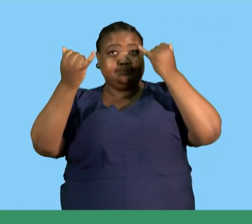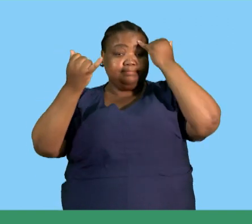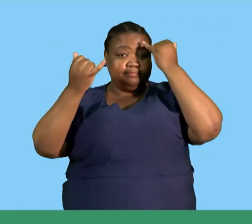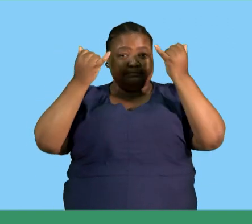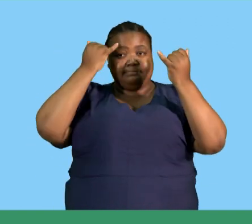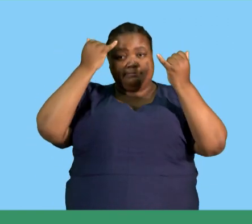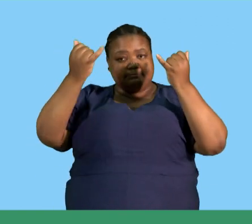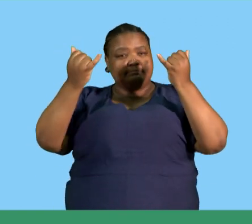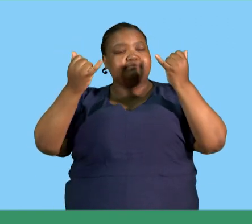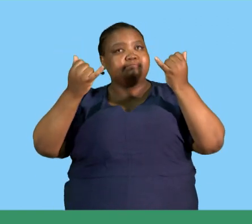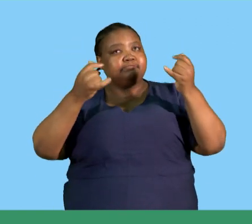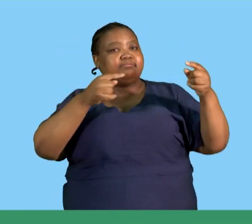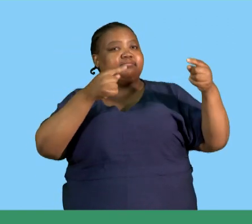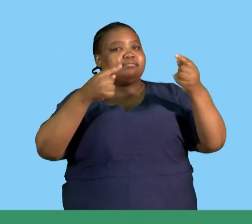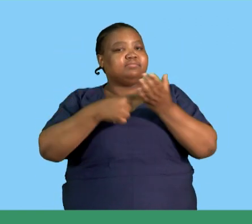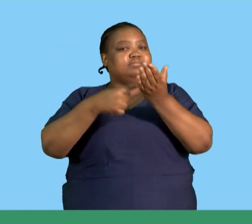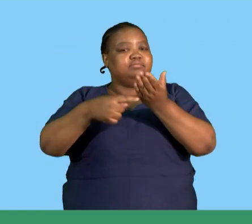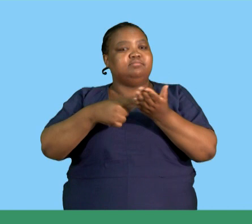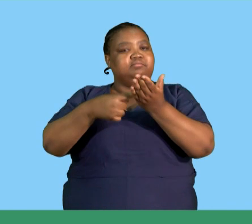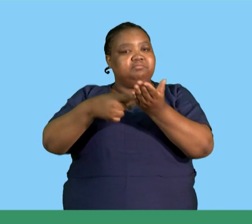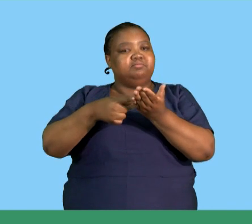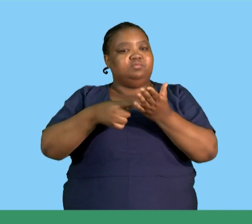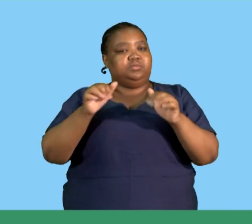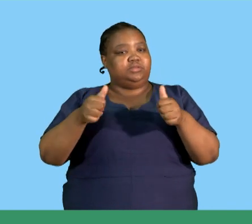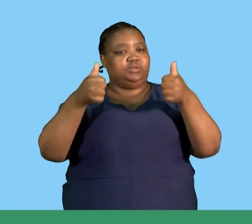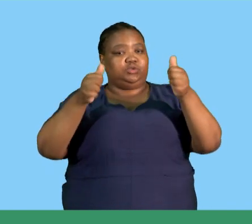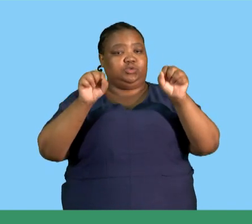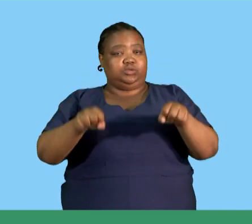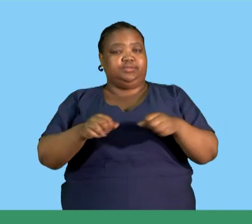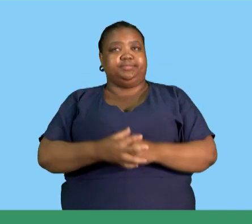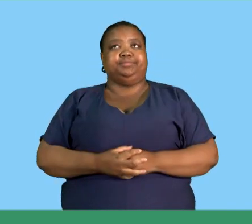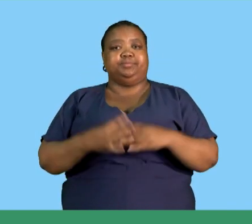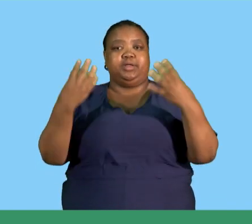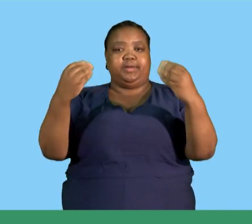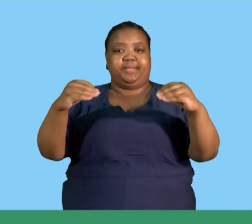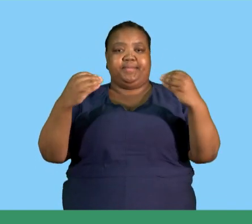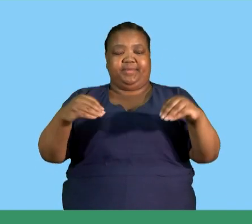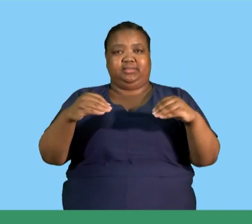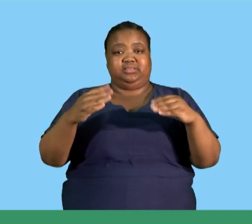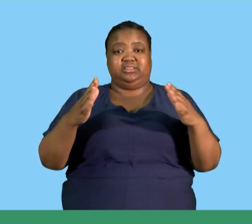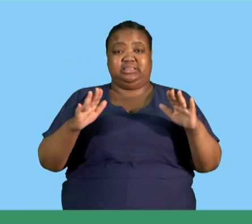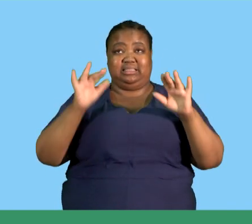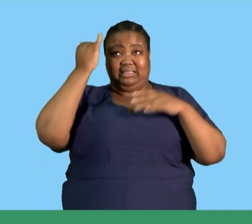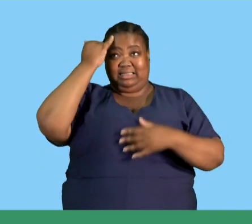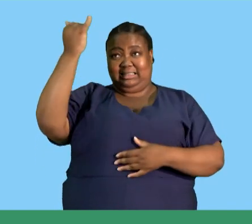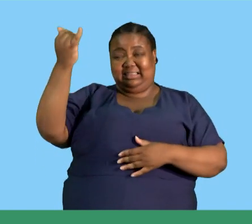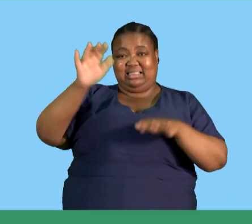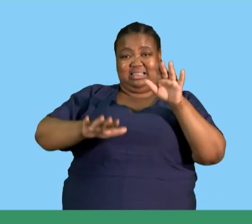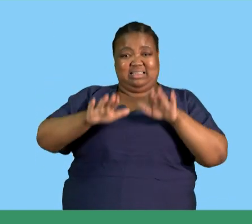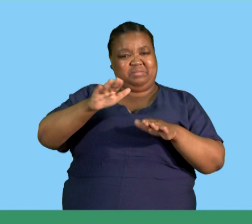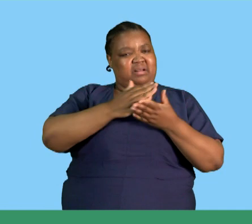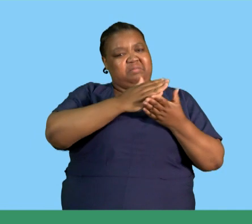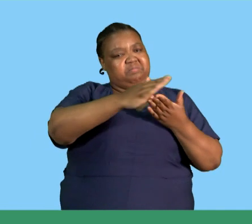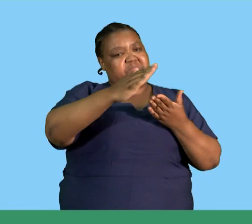from giving their solutions, which is good. The business must eliminate ideas that are similar. If